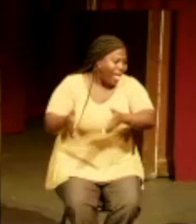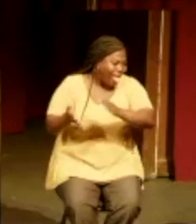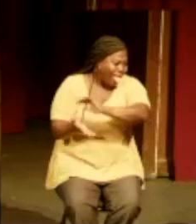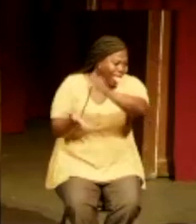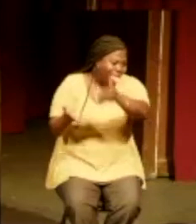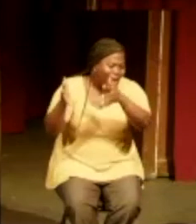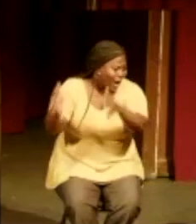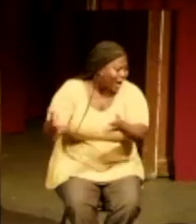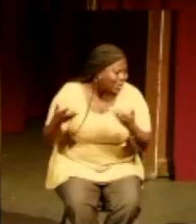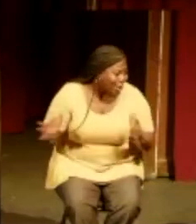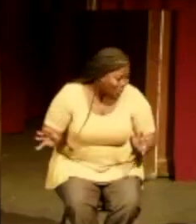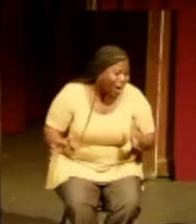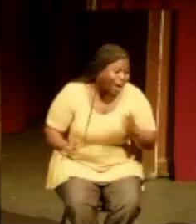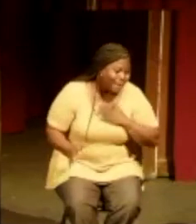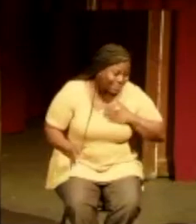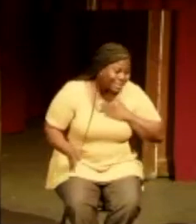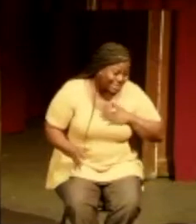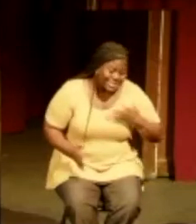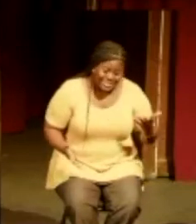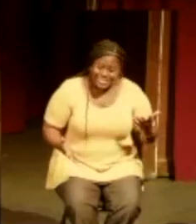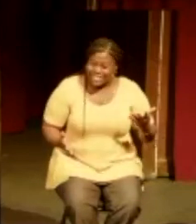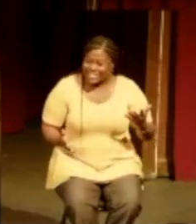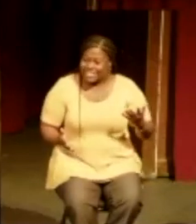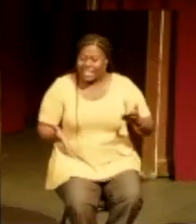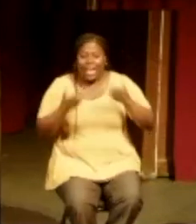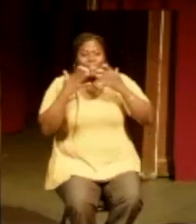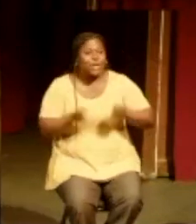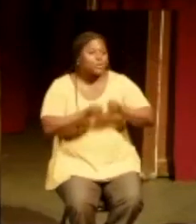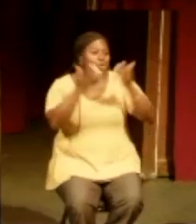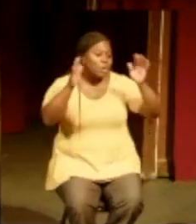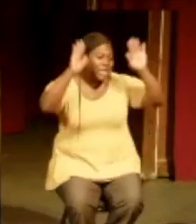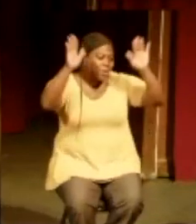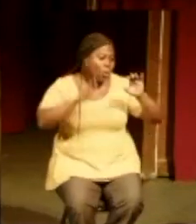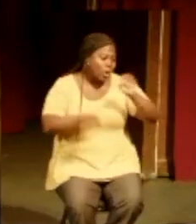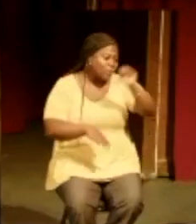okay? Thank you so much. Let's have a great day and a great semester.